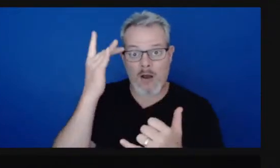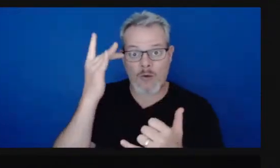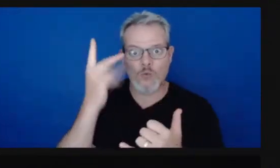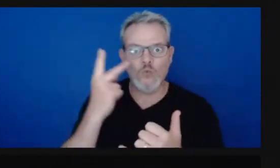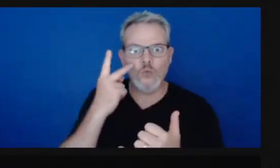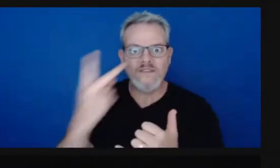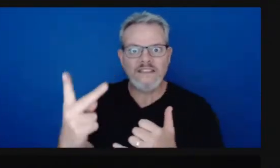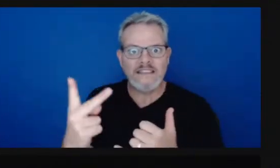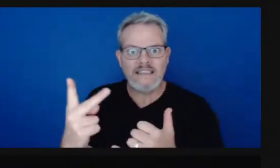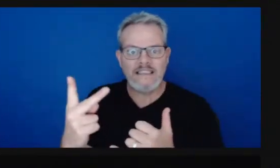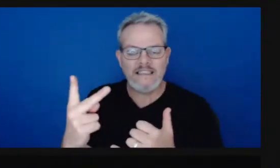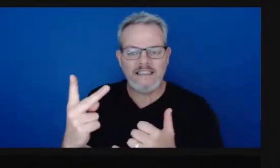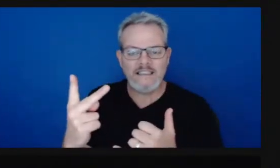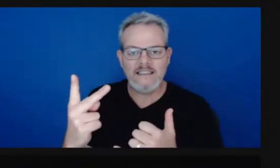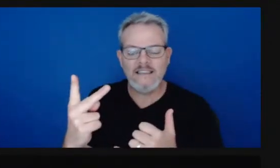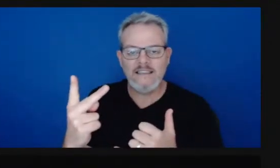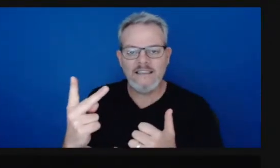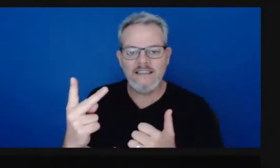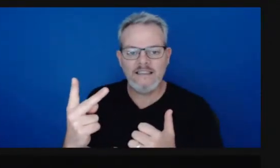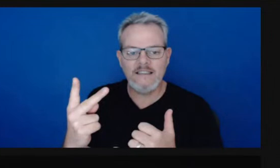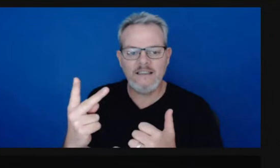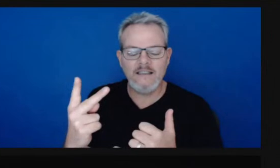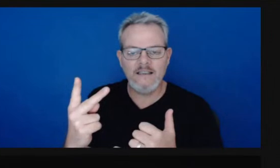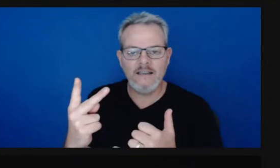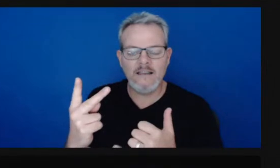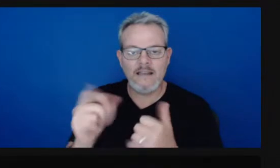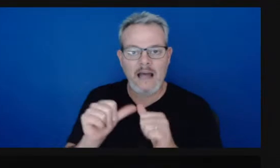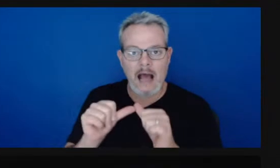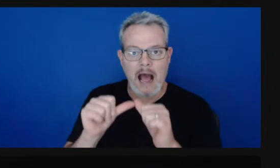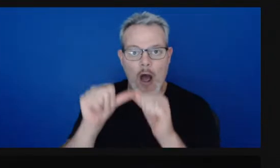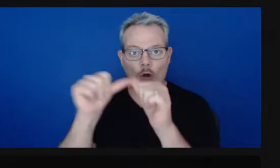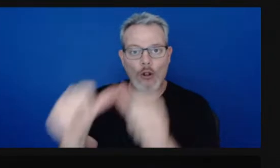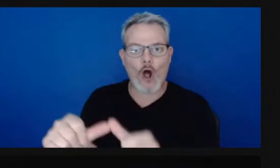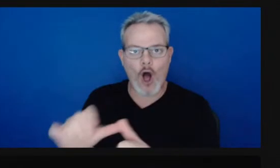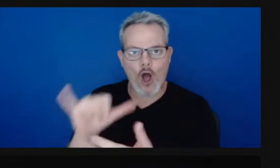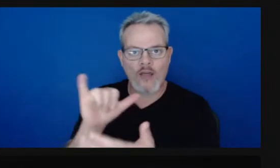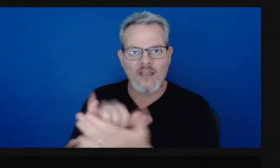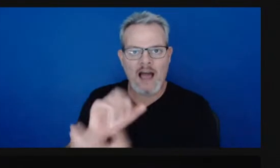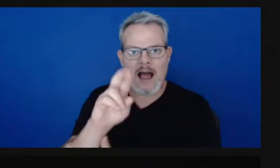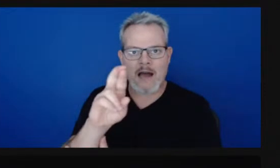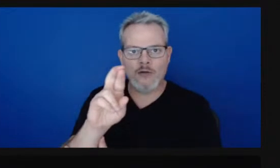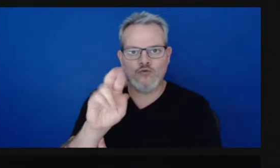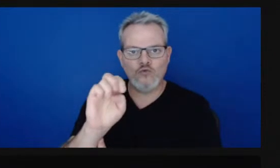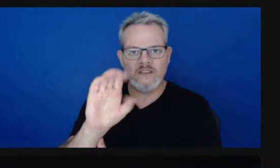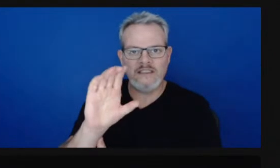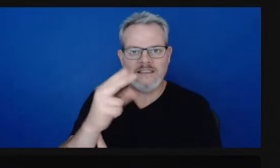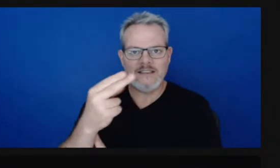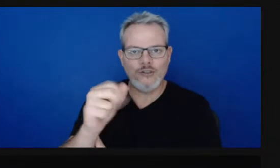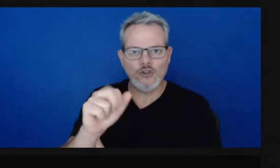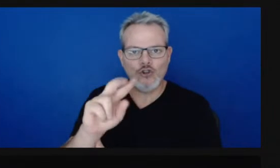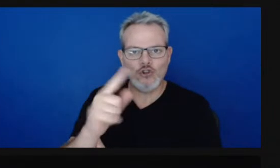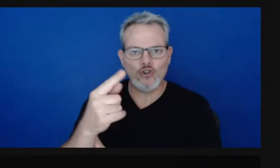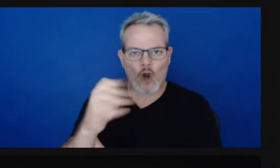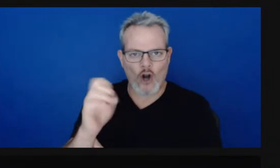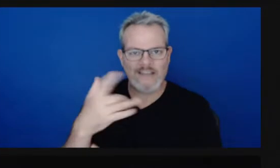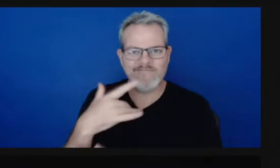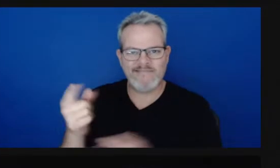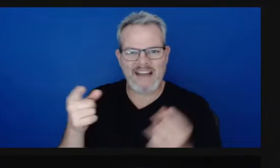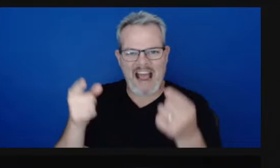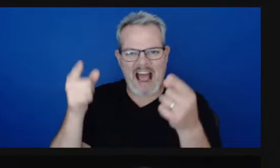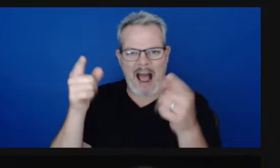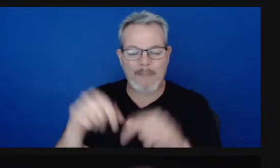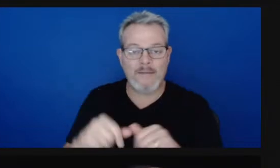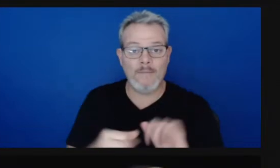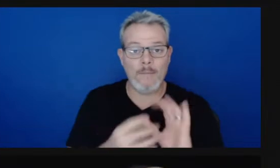long the recharge can take. They mentioned that the first half of the